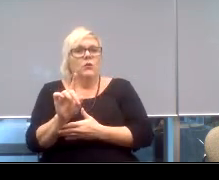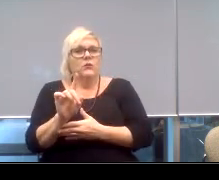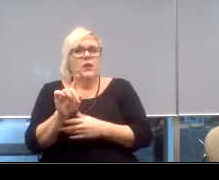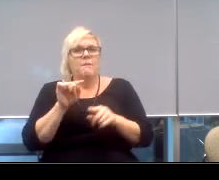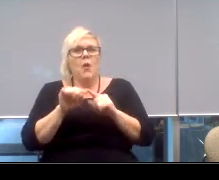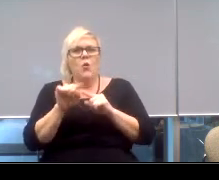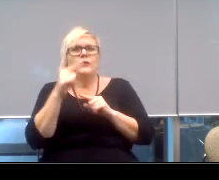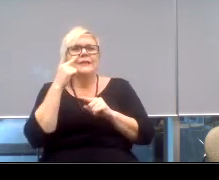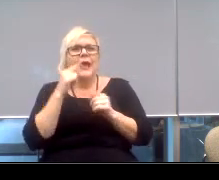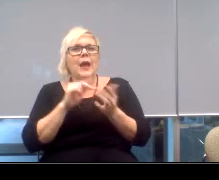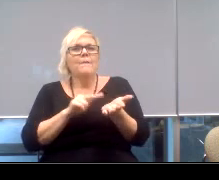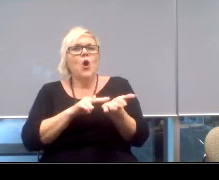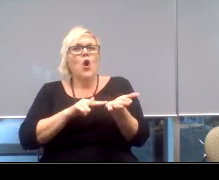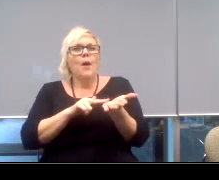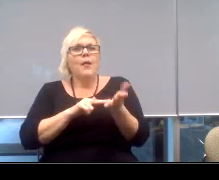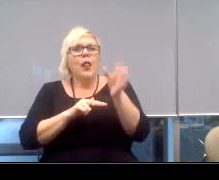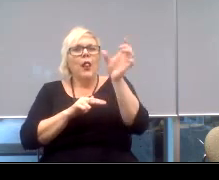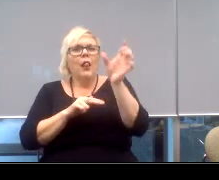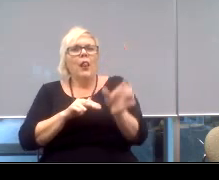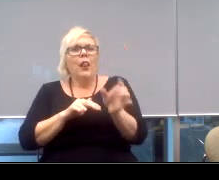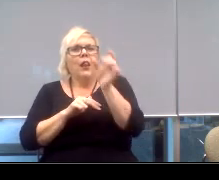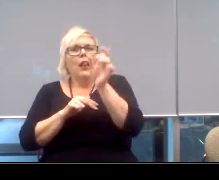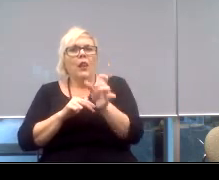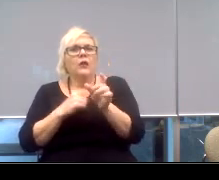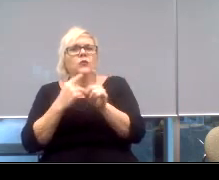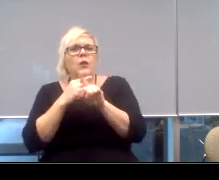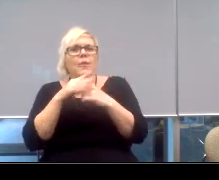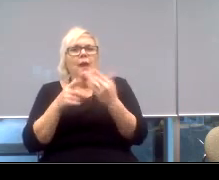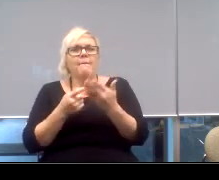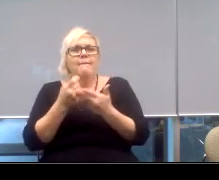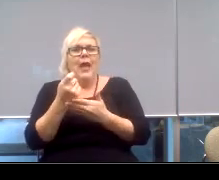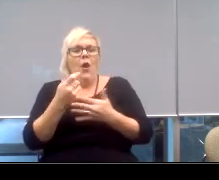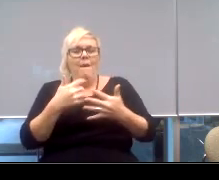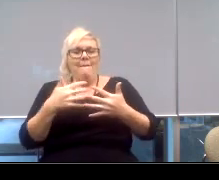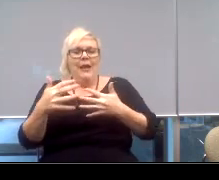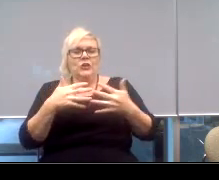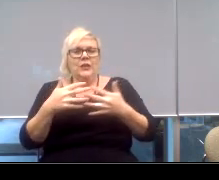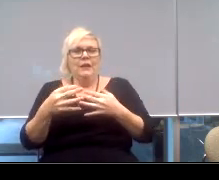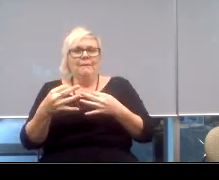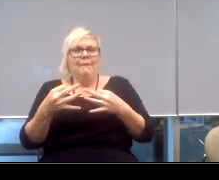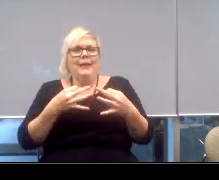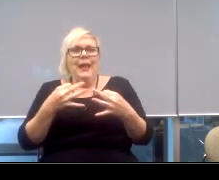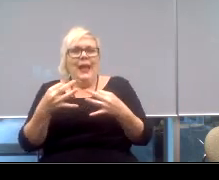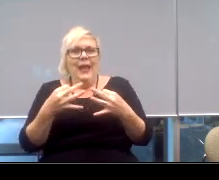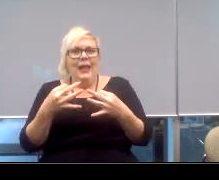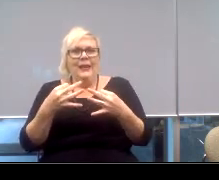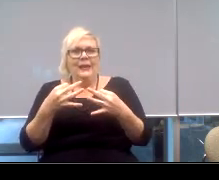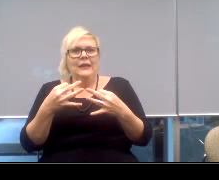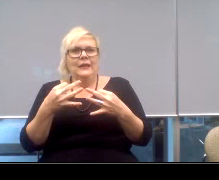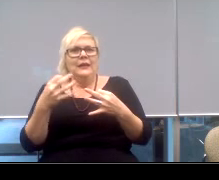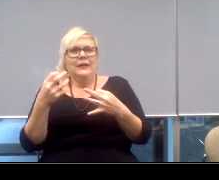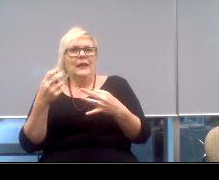although you'll see on the right we talk about paying and managing in plans, which has elements of